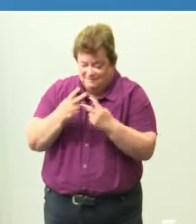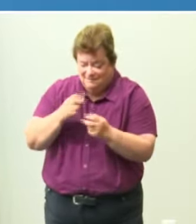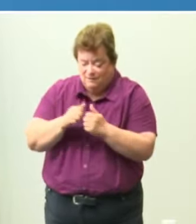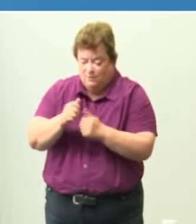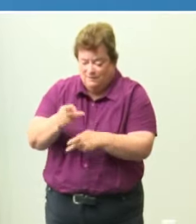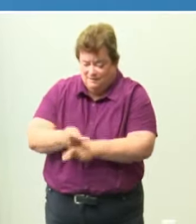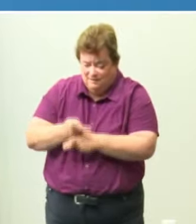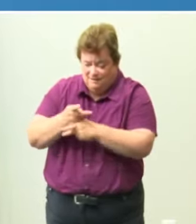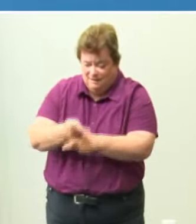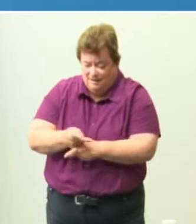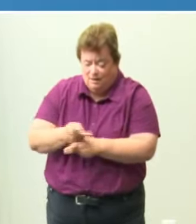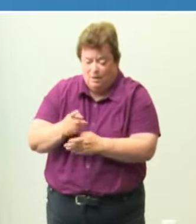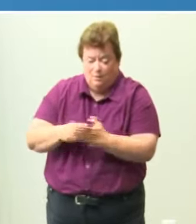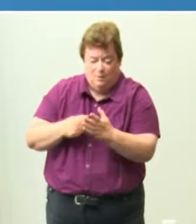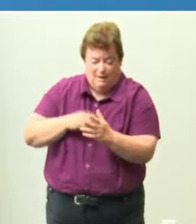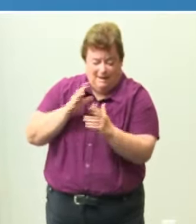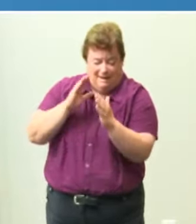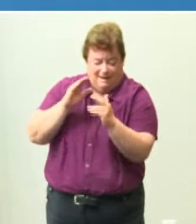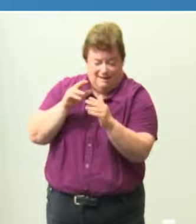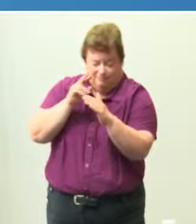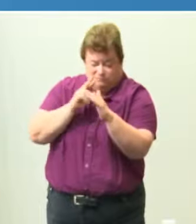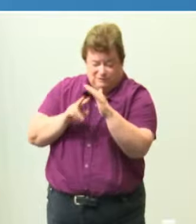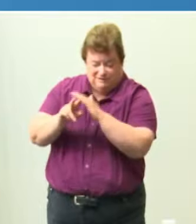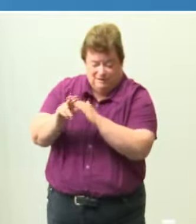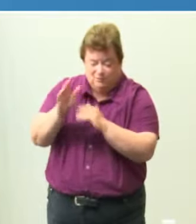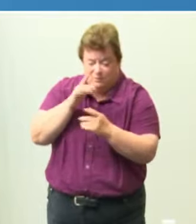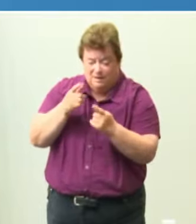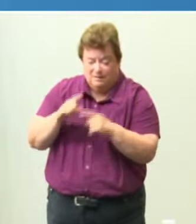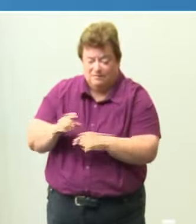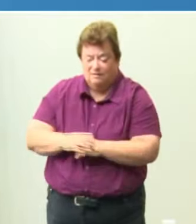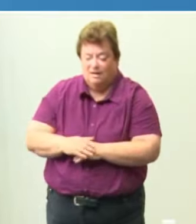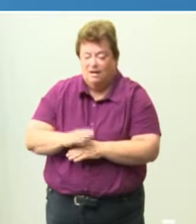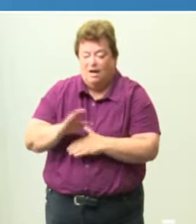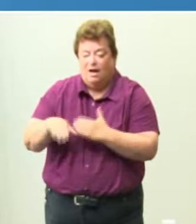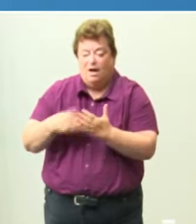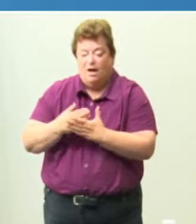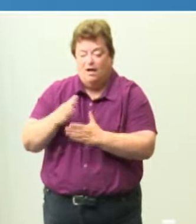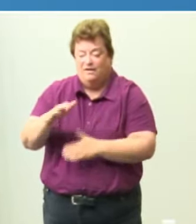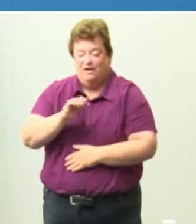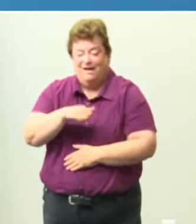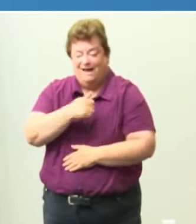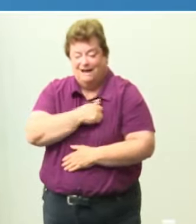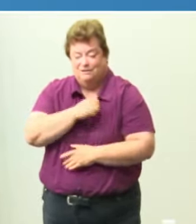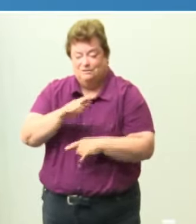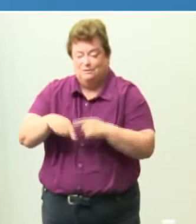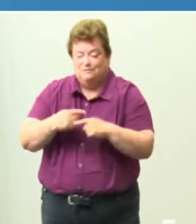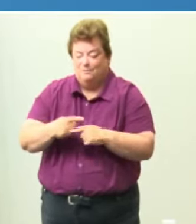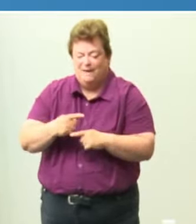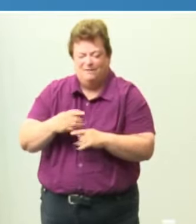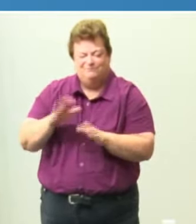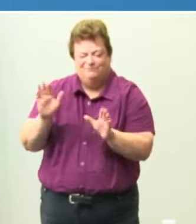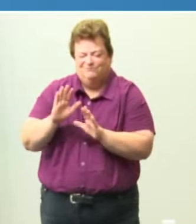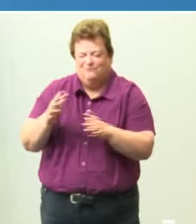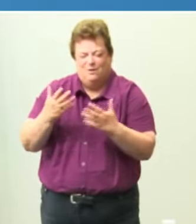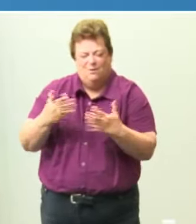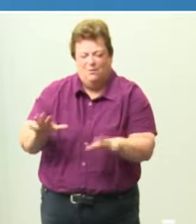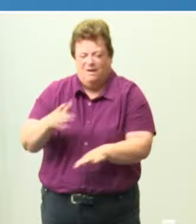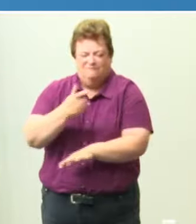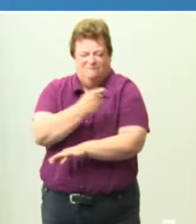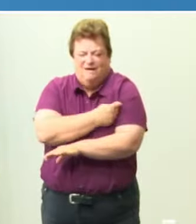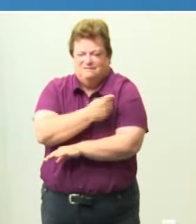what I anticipated, all of that attitude about anti-vaccination that they had, and some of them had valid reasons, some of them had